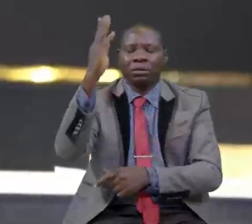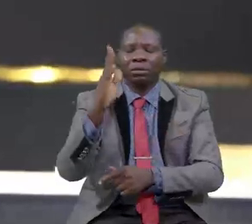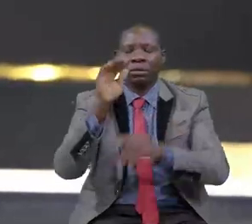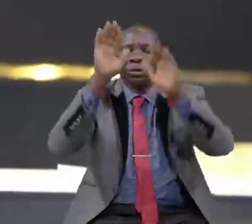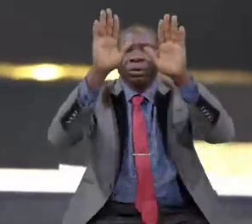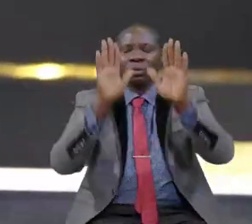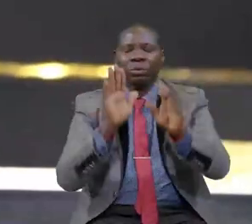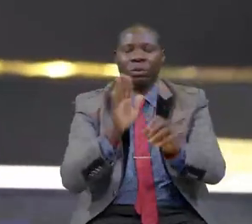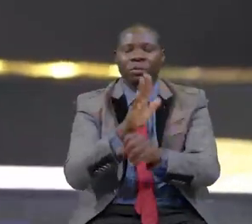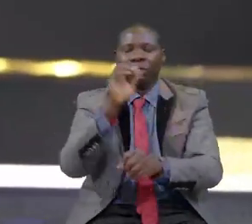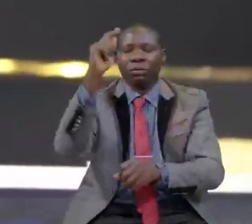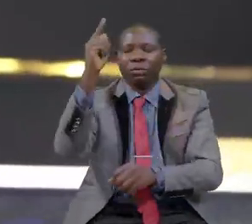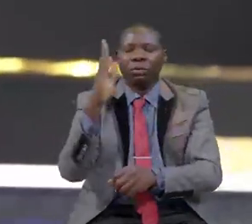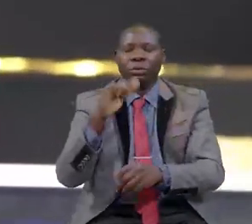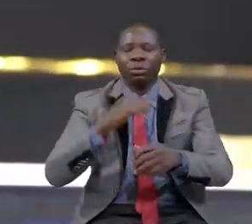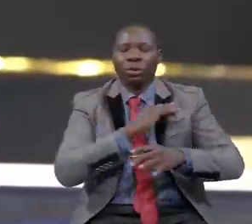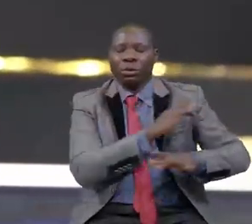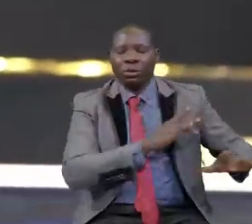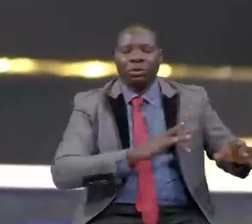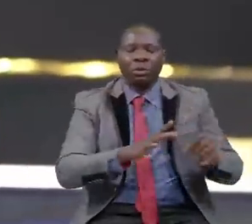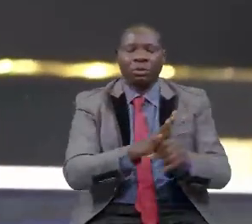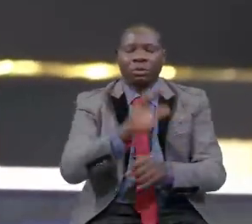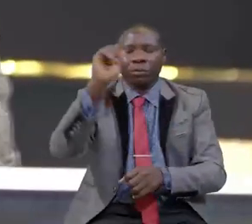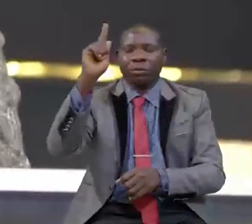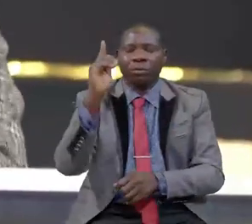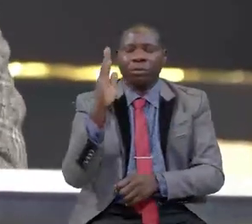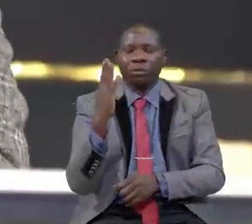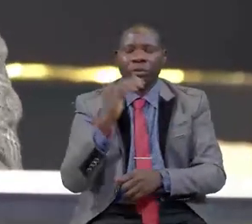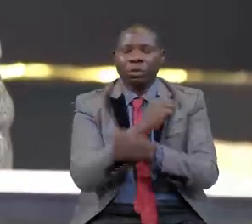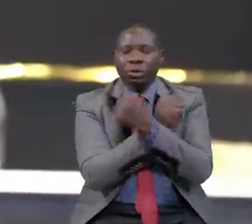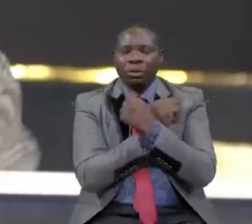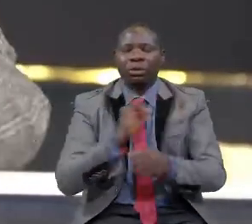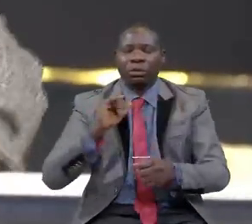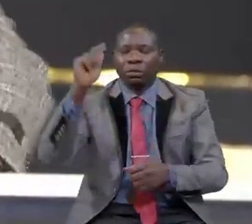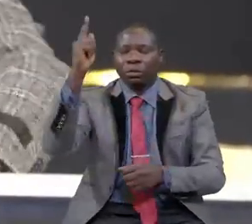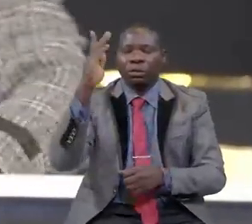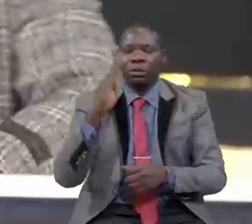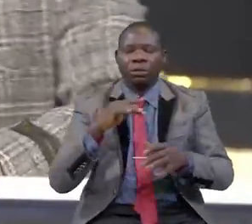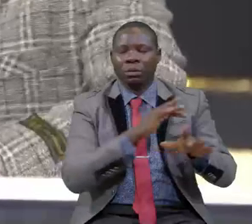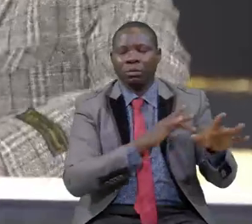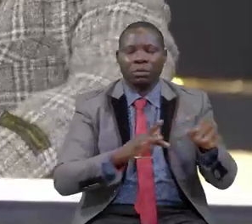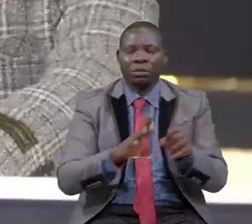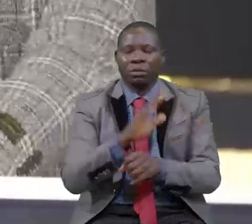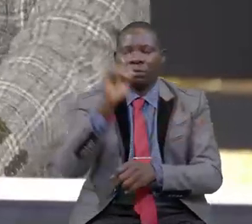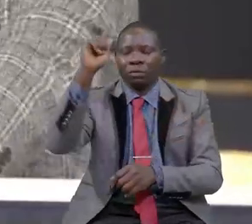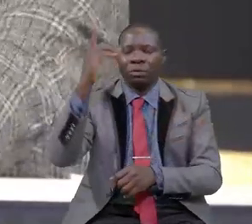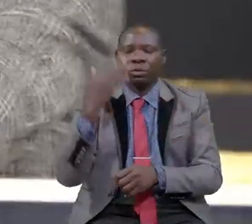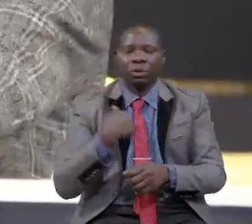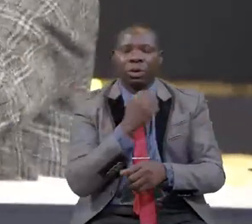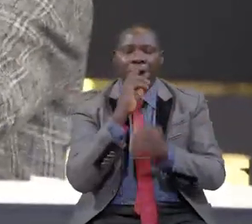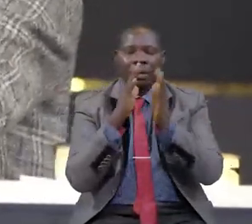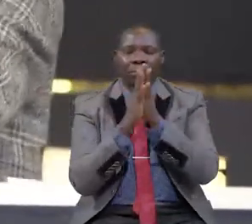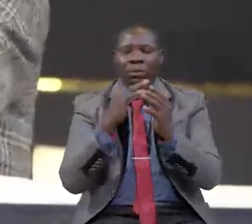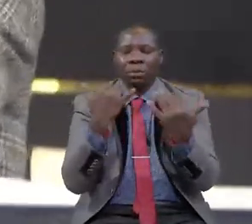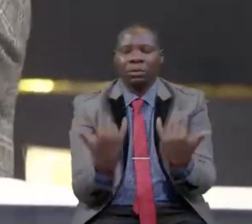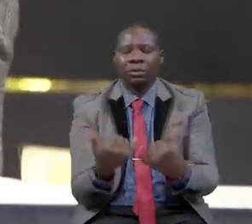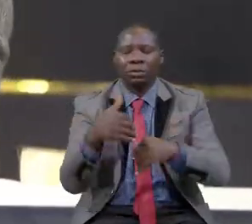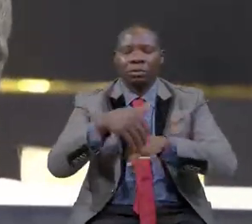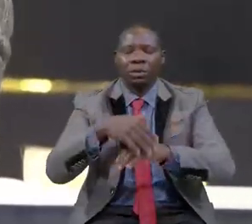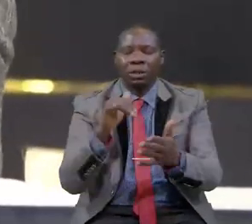God, compassionate God, loving God, merciful God. We're praying tonight that